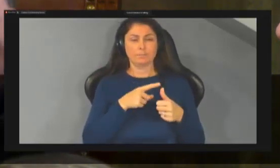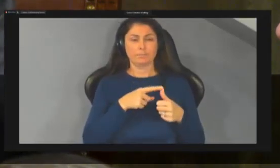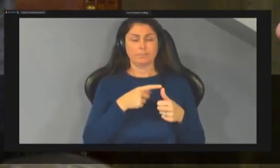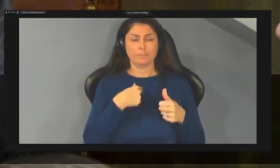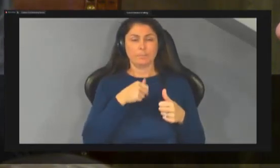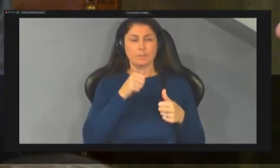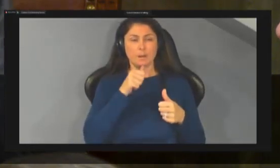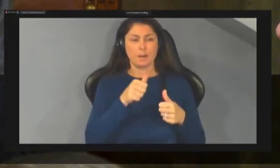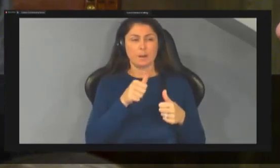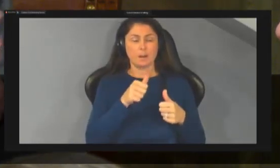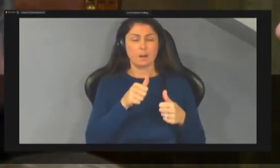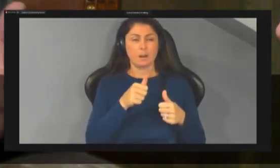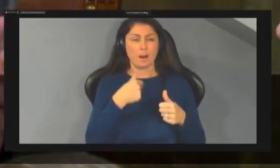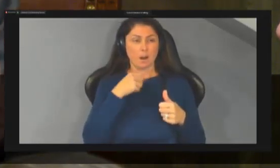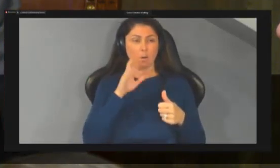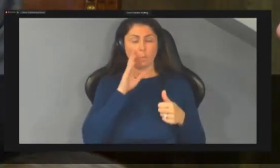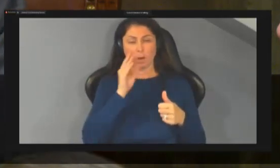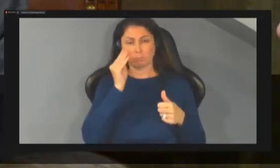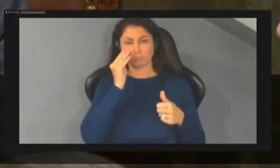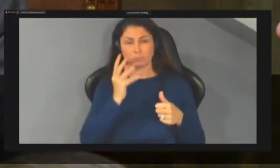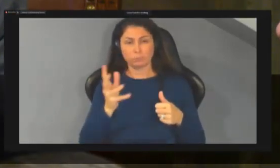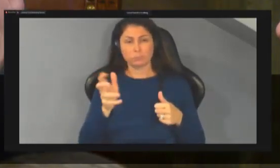I will let other members,